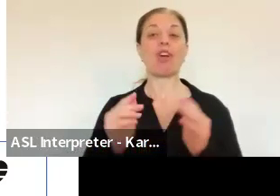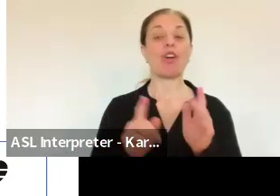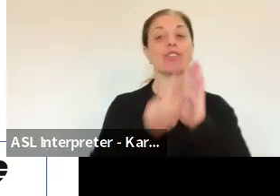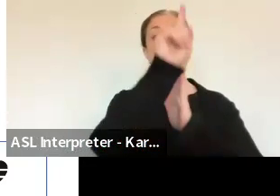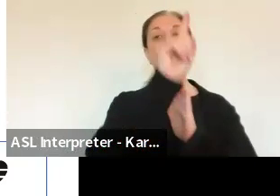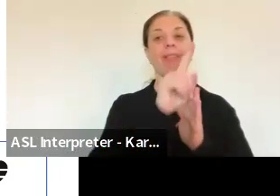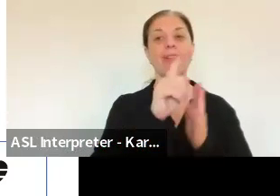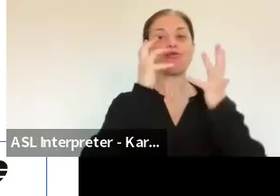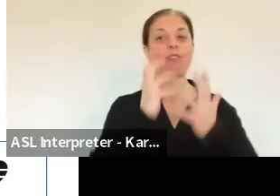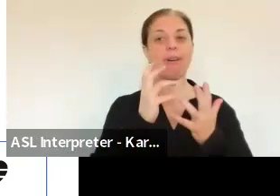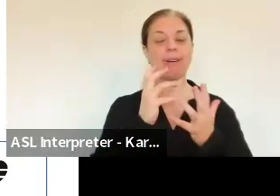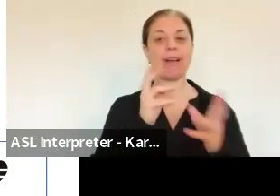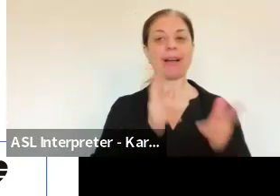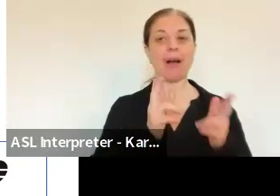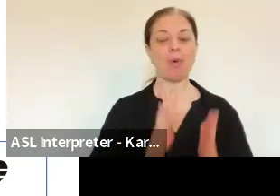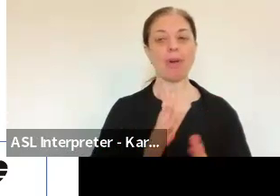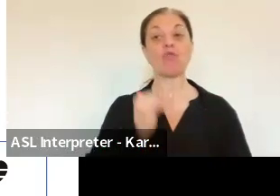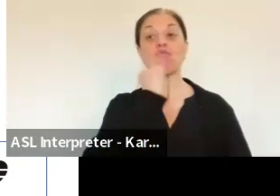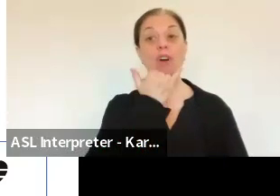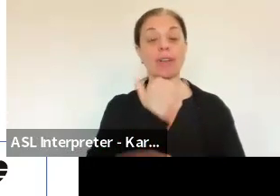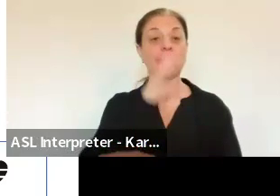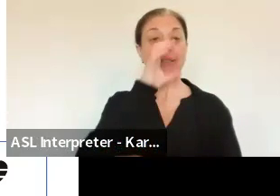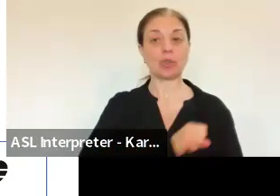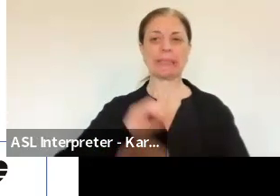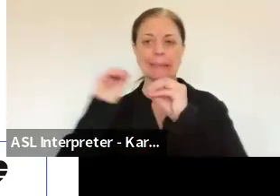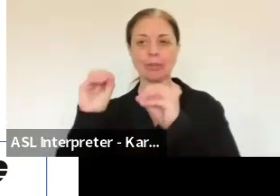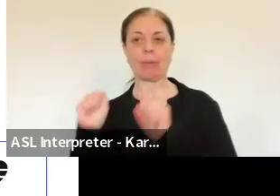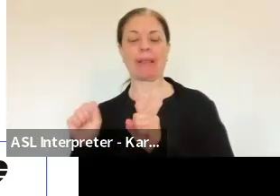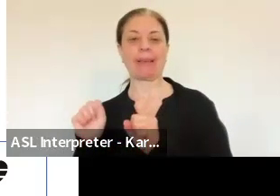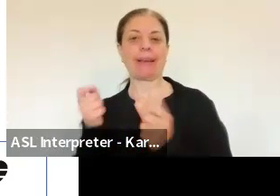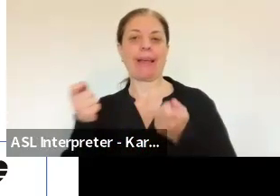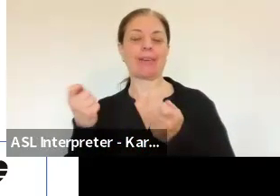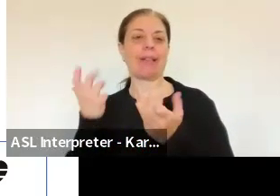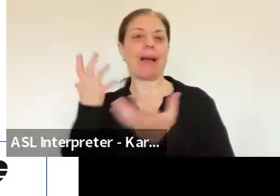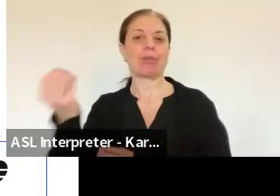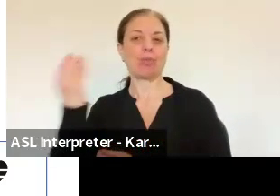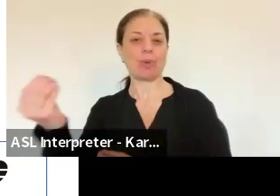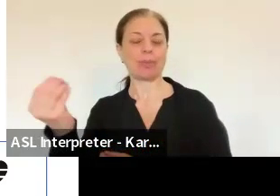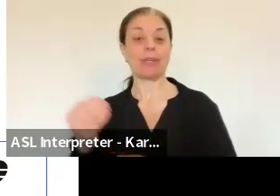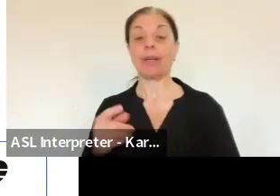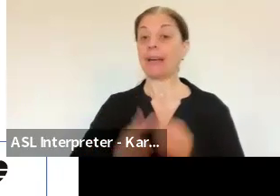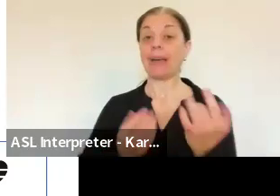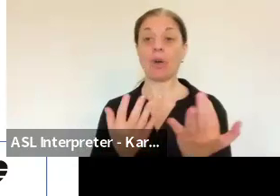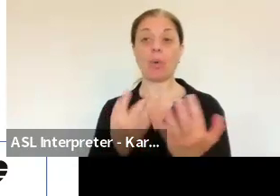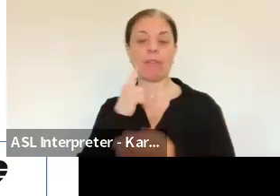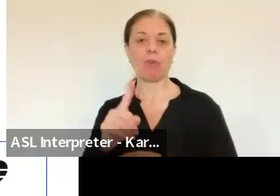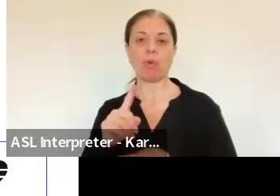irksome cowboy who wrongly assumes she has zero ability to handle the great outdoors. She can't wait for